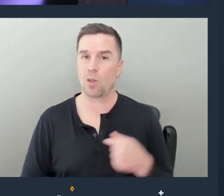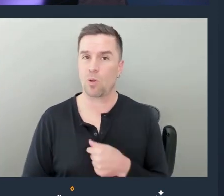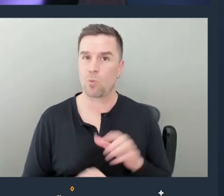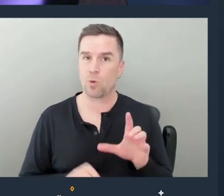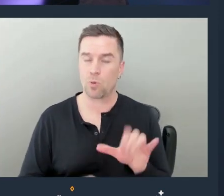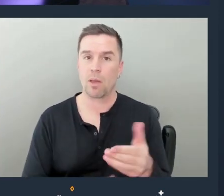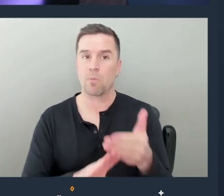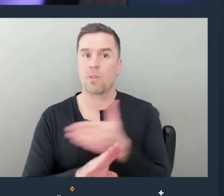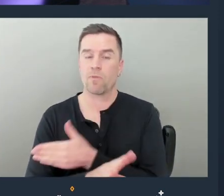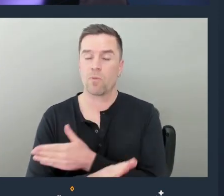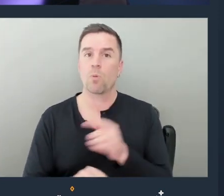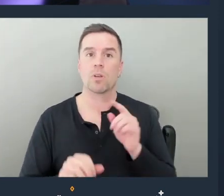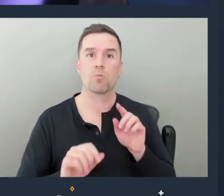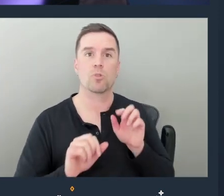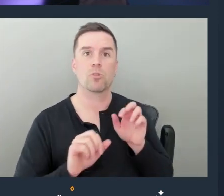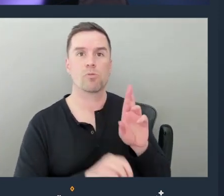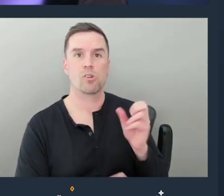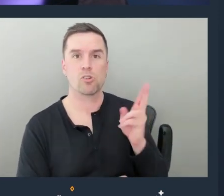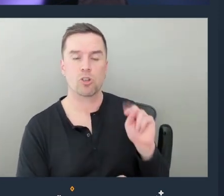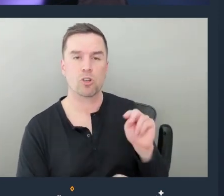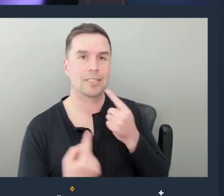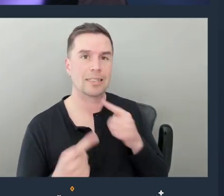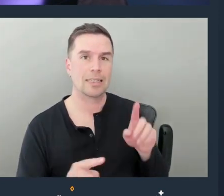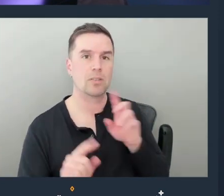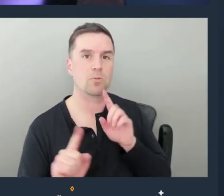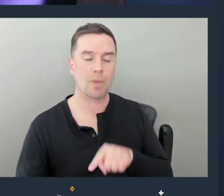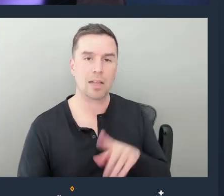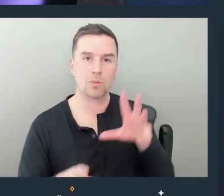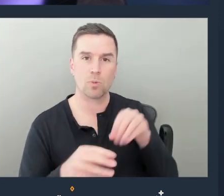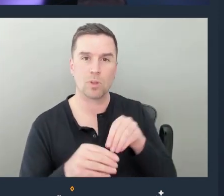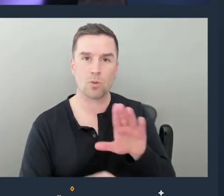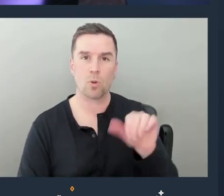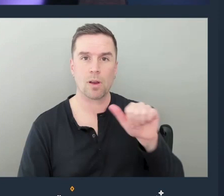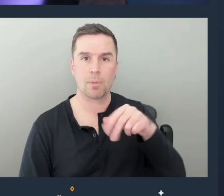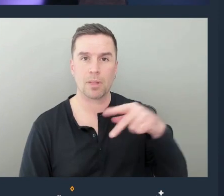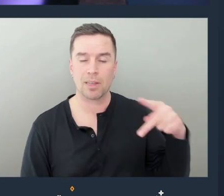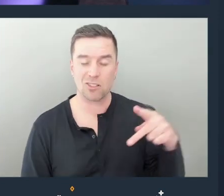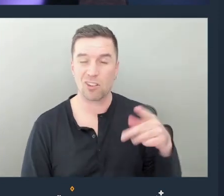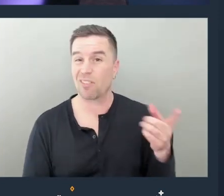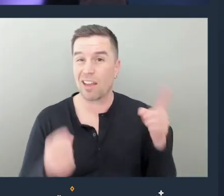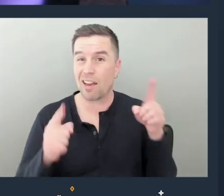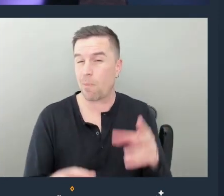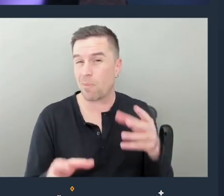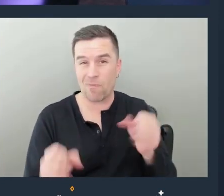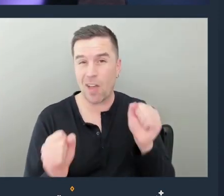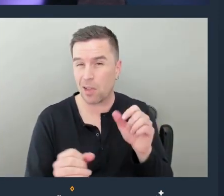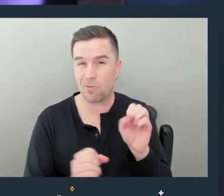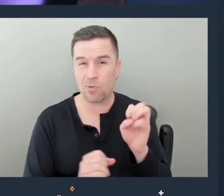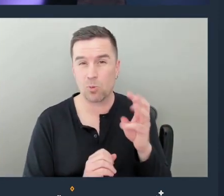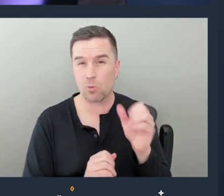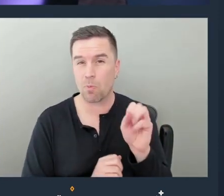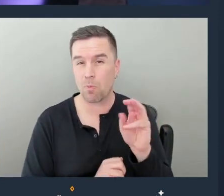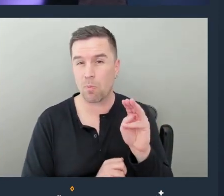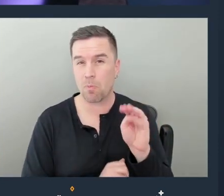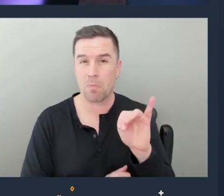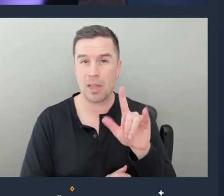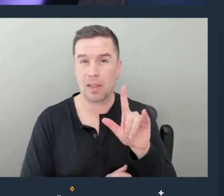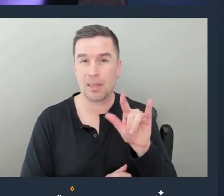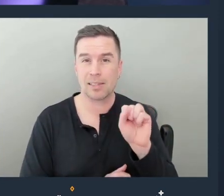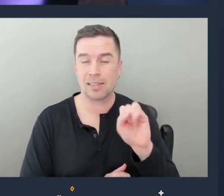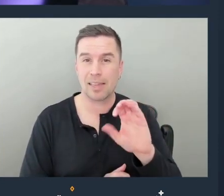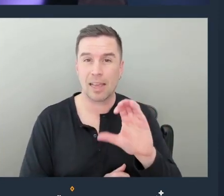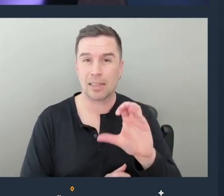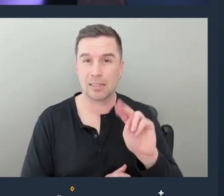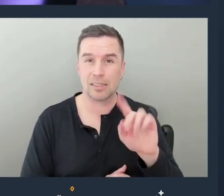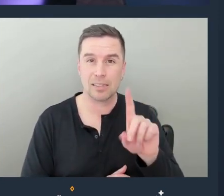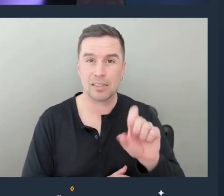to your application. And all of this, of course, happens in just a matter of milliseconds. Storing your data redundantly across multiple data centers and multiple